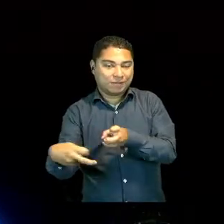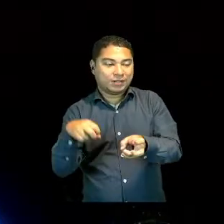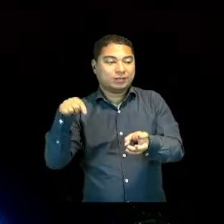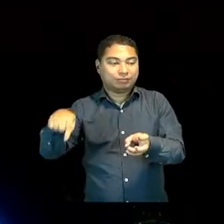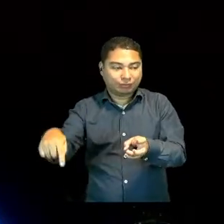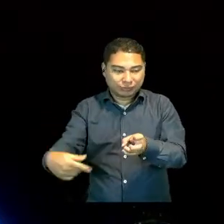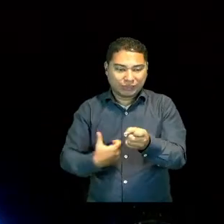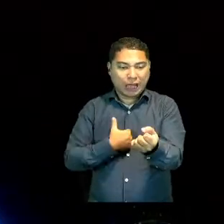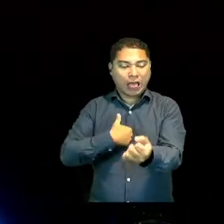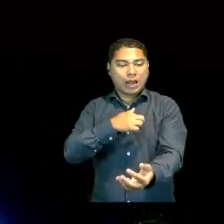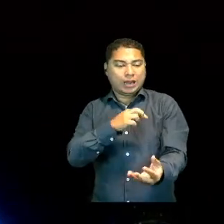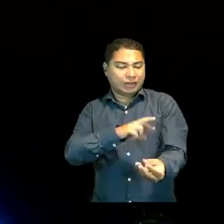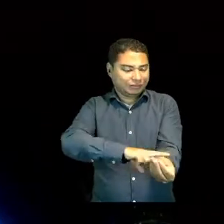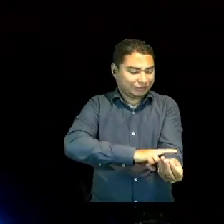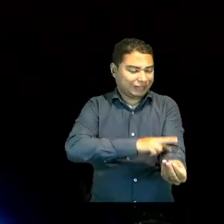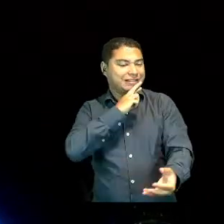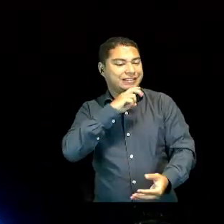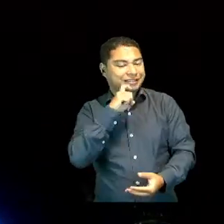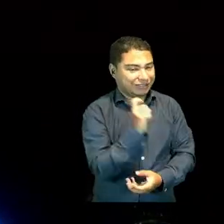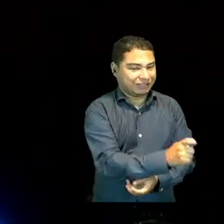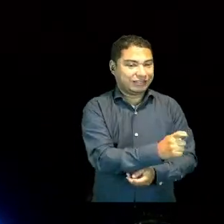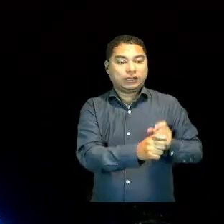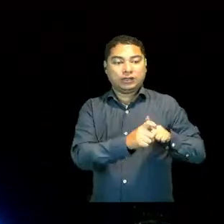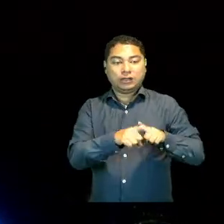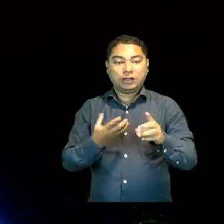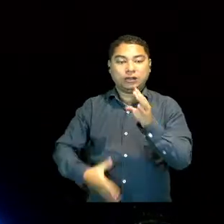racism, and heteropatriarchy.